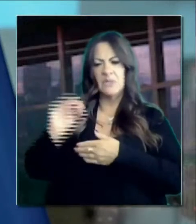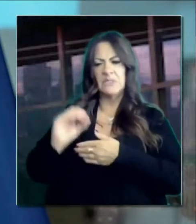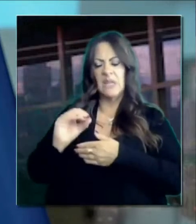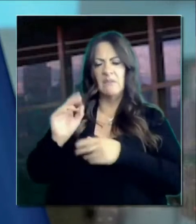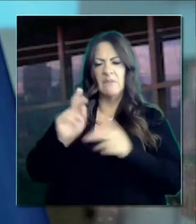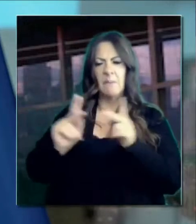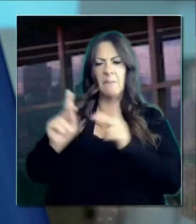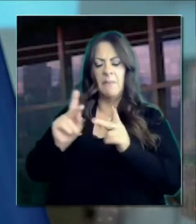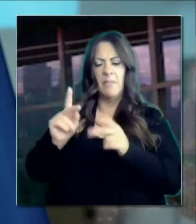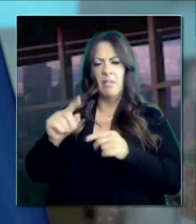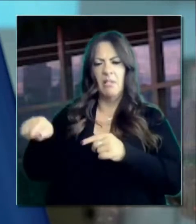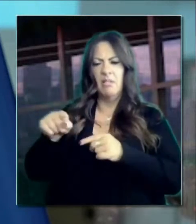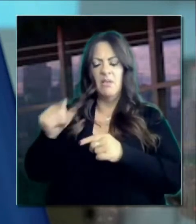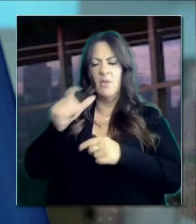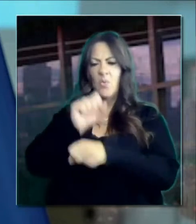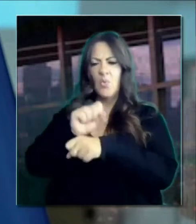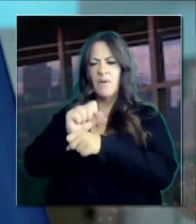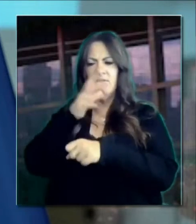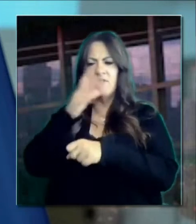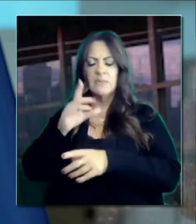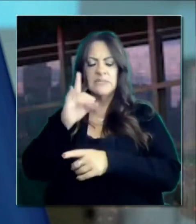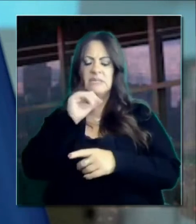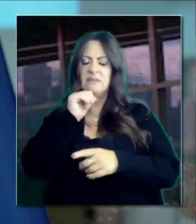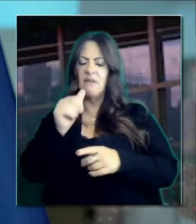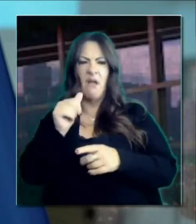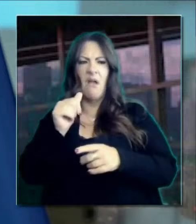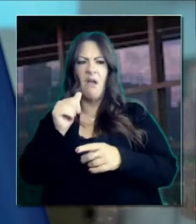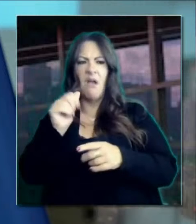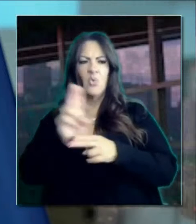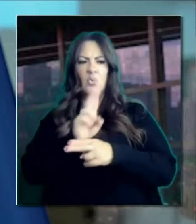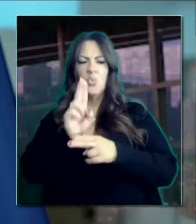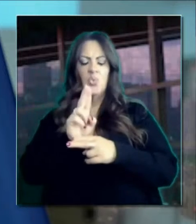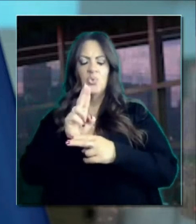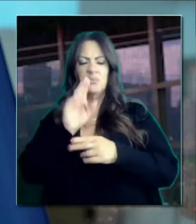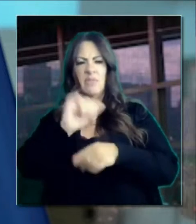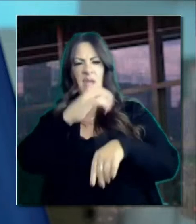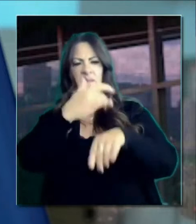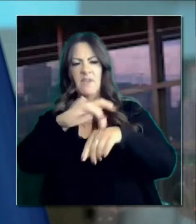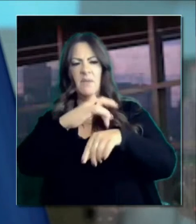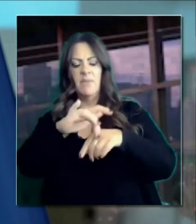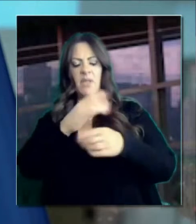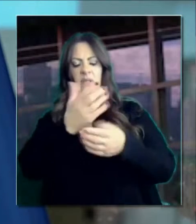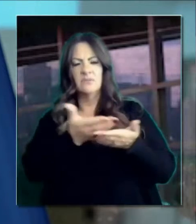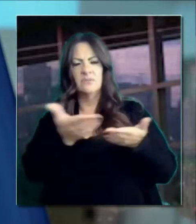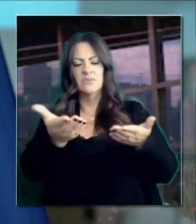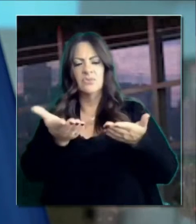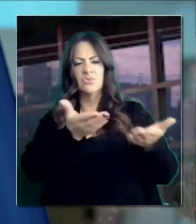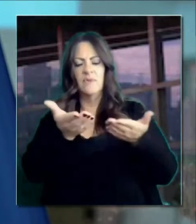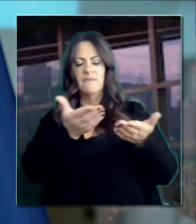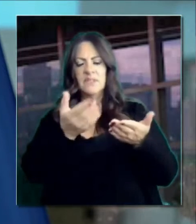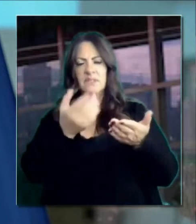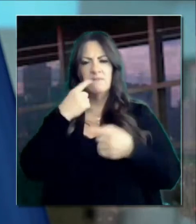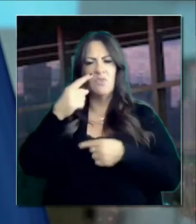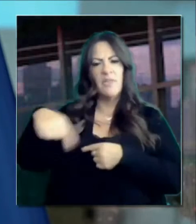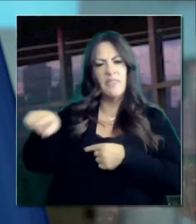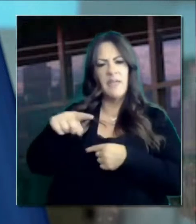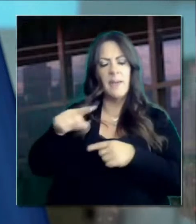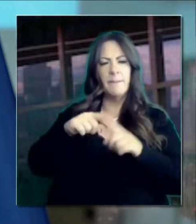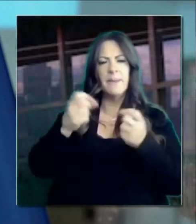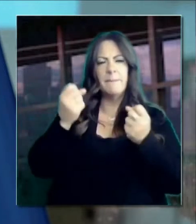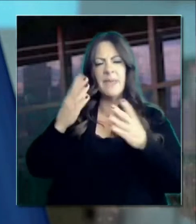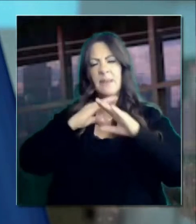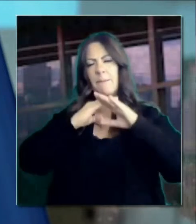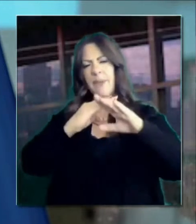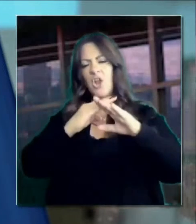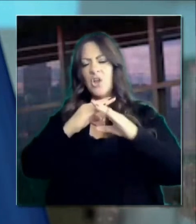tested positive since Housing for the Harvest was announced is in the tens of thousands. So we reported that there were some big barriers to accessing